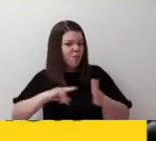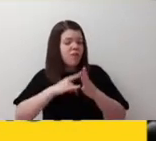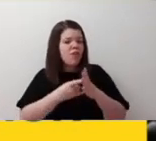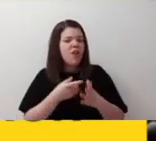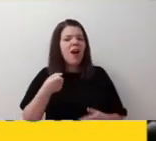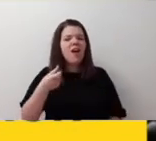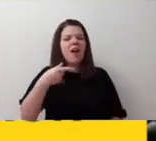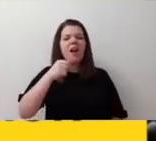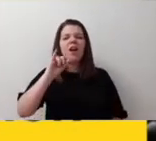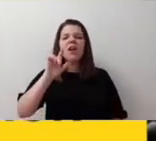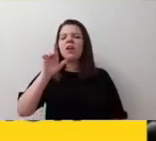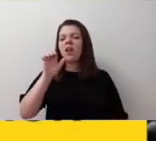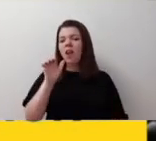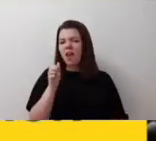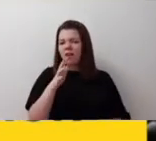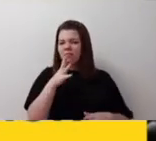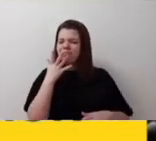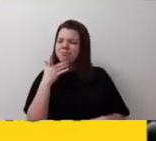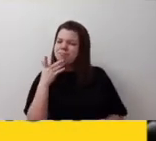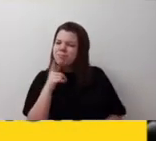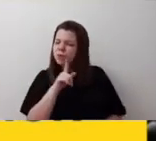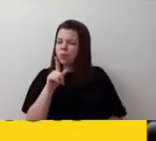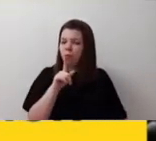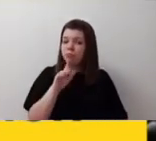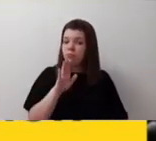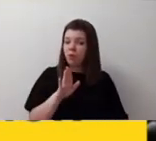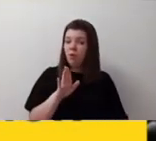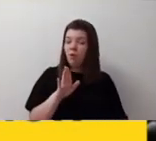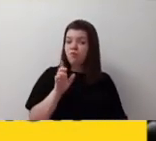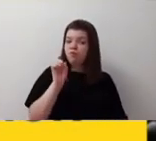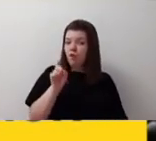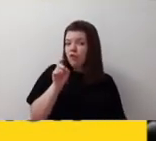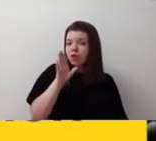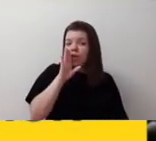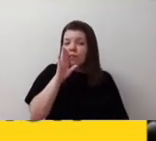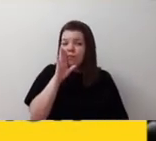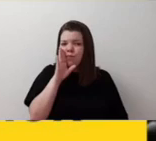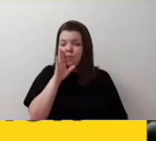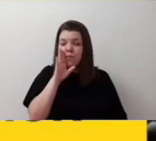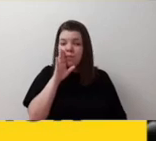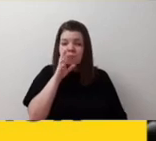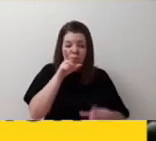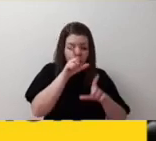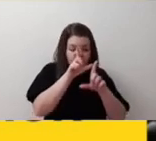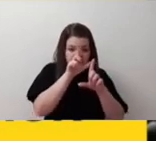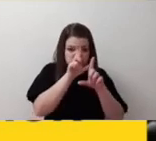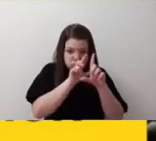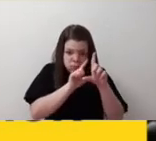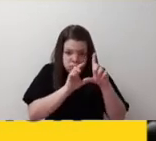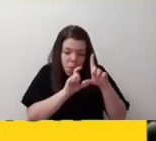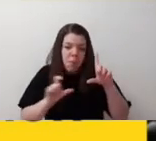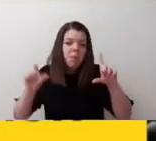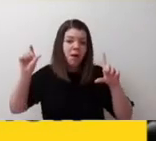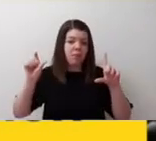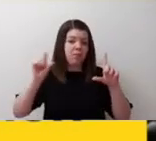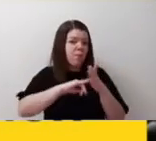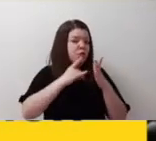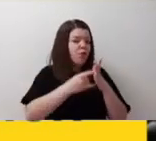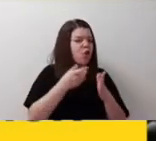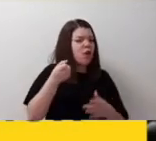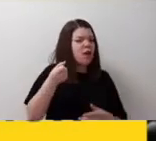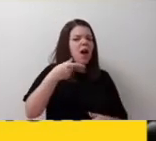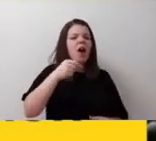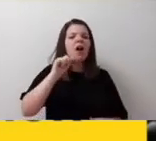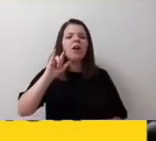is a considerable percentage of them who makes use of them indirectly in the classroom. With the aim of